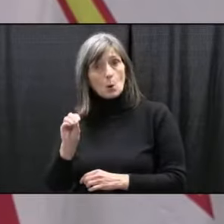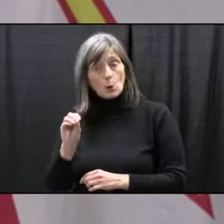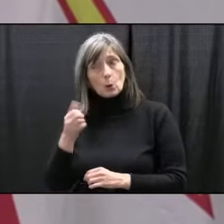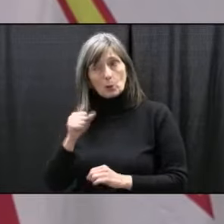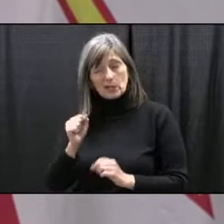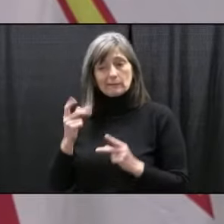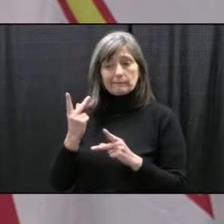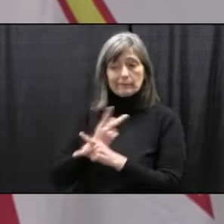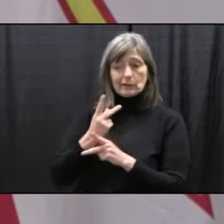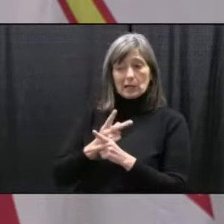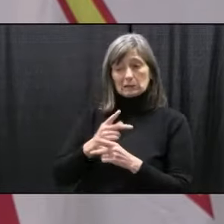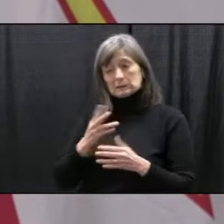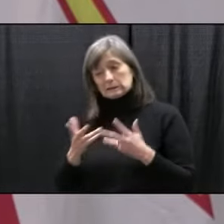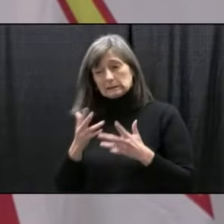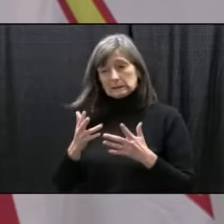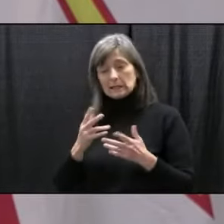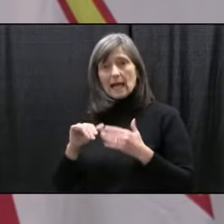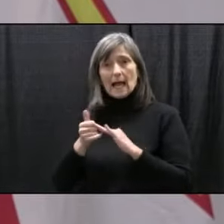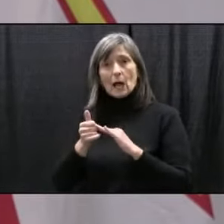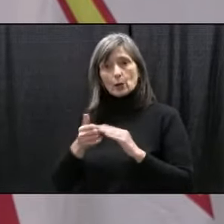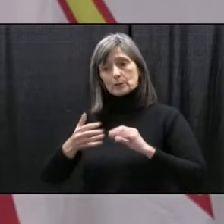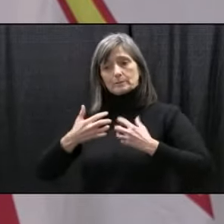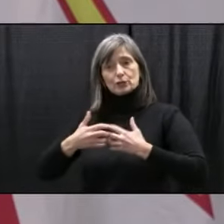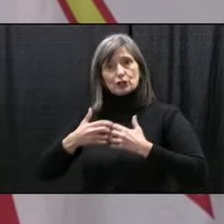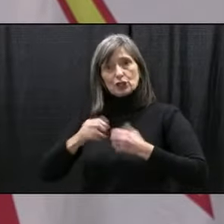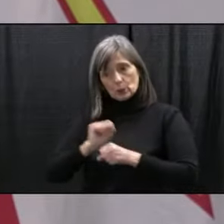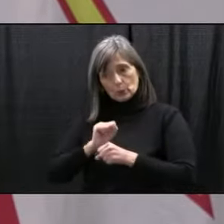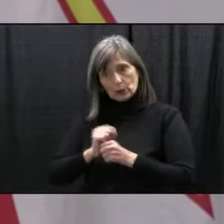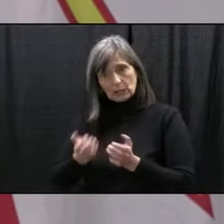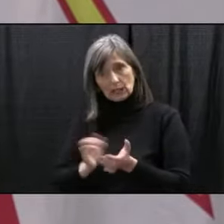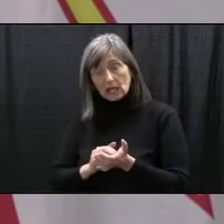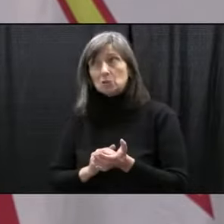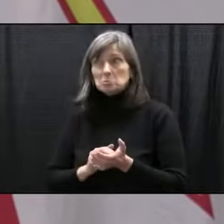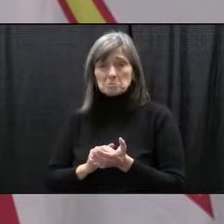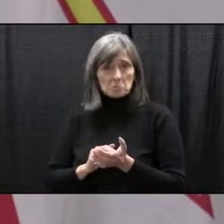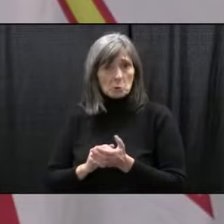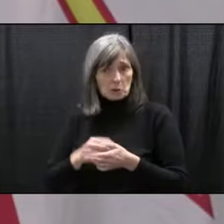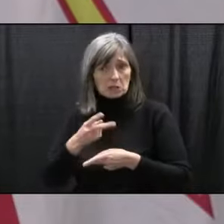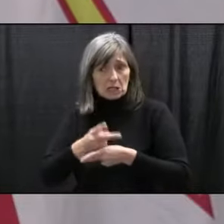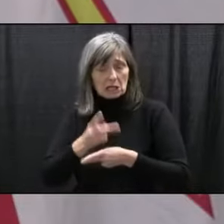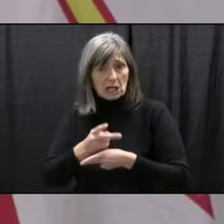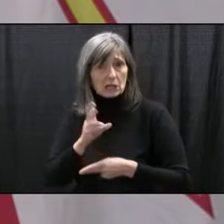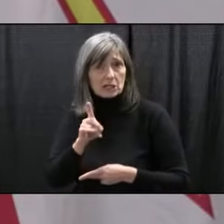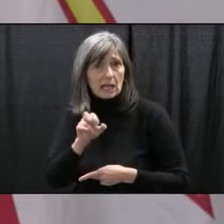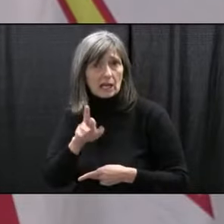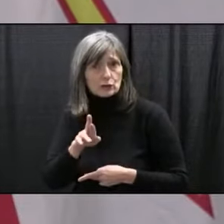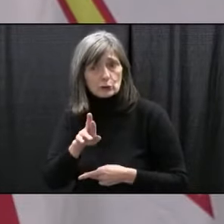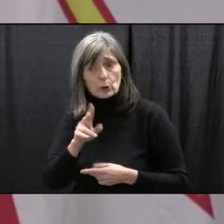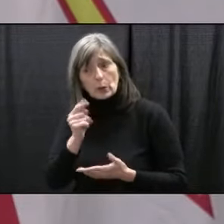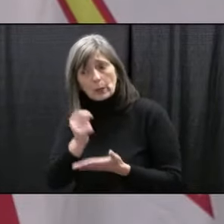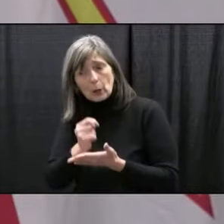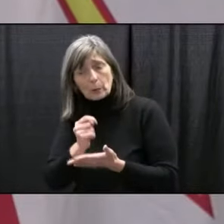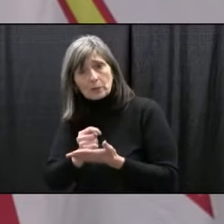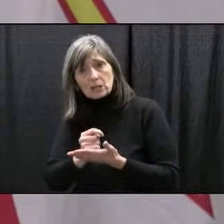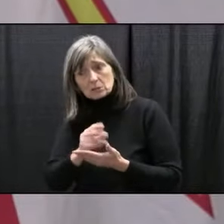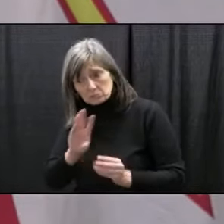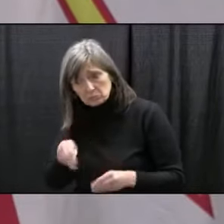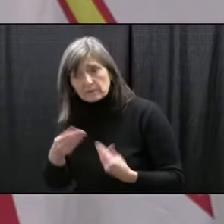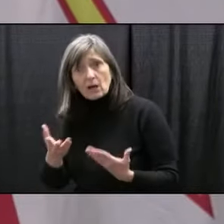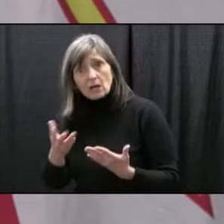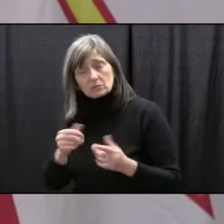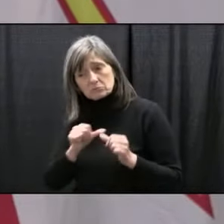workarounds, and as systems have come back, we've been able to do quite a bit of cancer care. We've had all of the resources of the cancer care